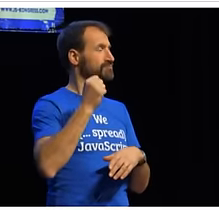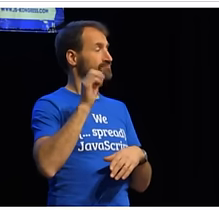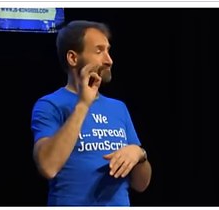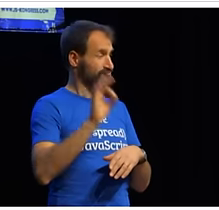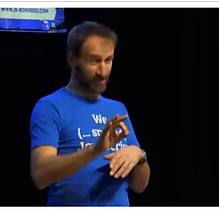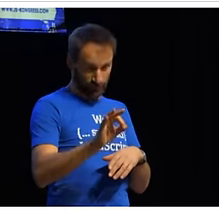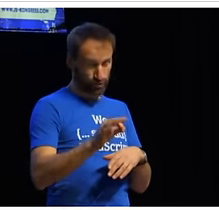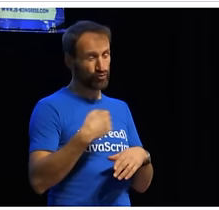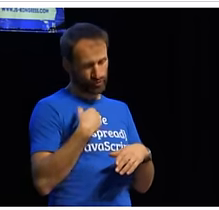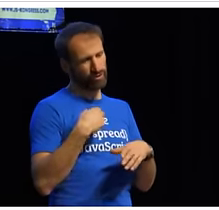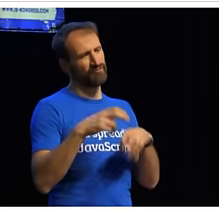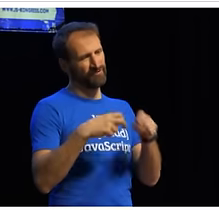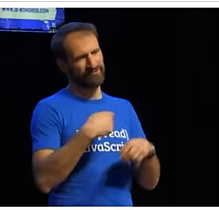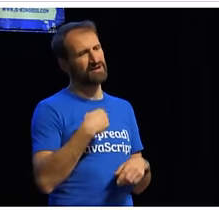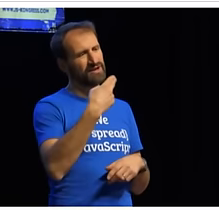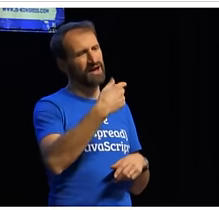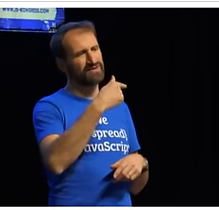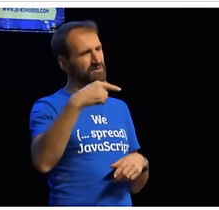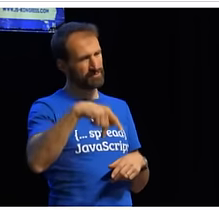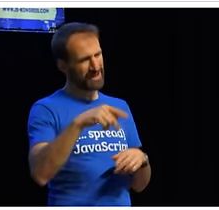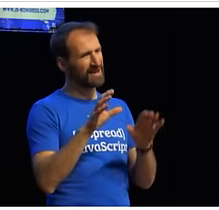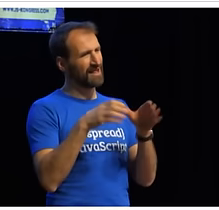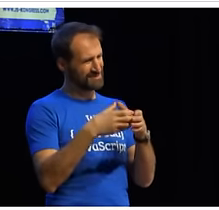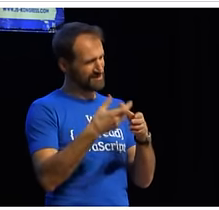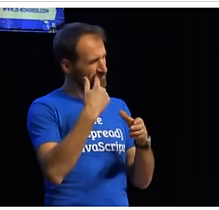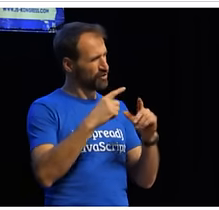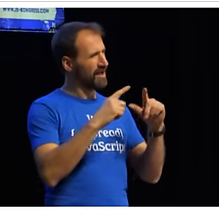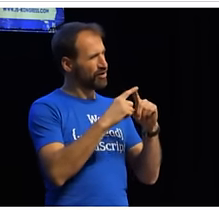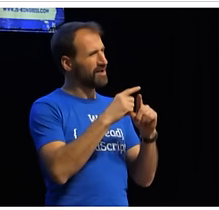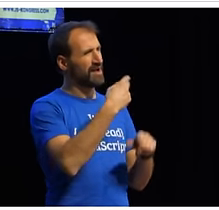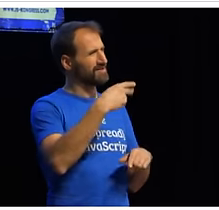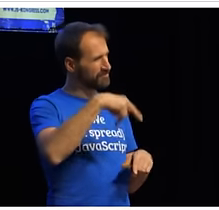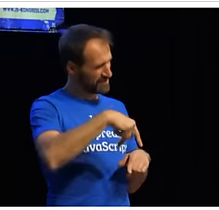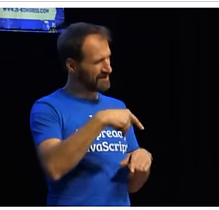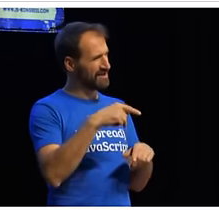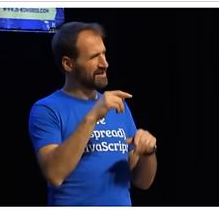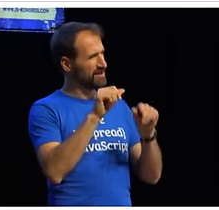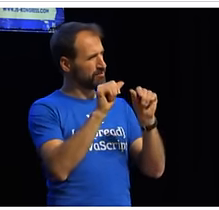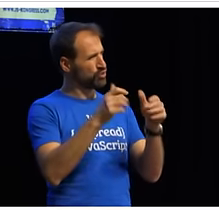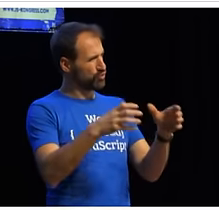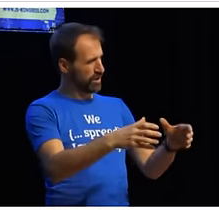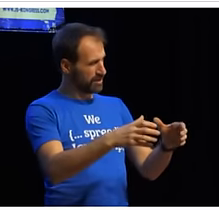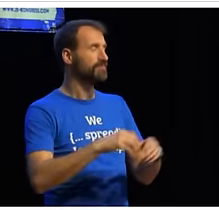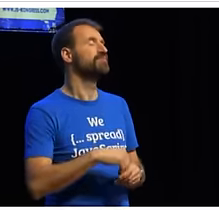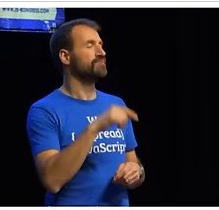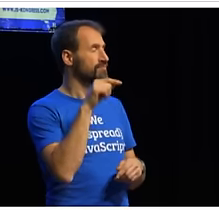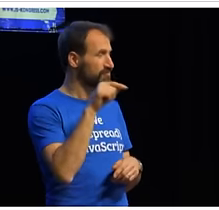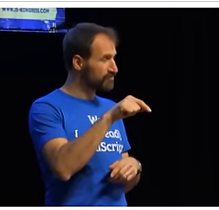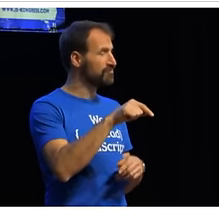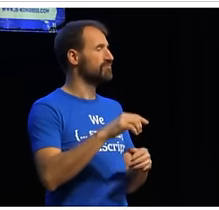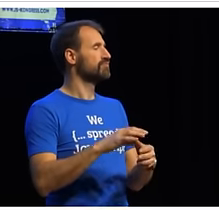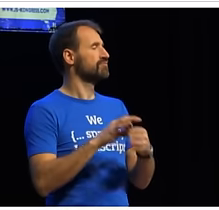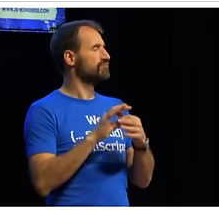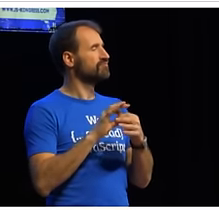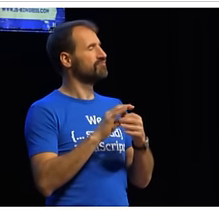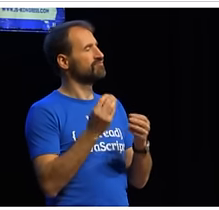HTTP class from the Angular HTTP module and can provide it to the constructor you